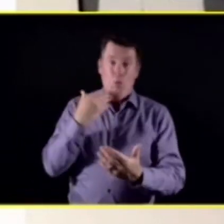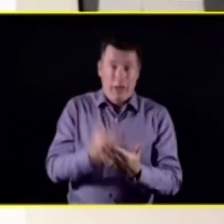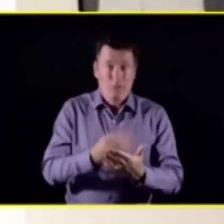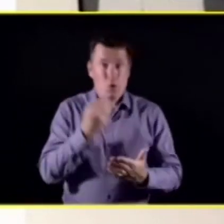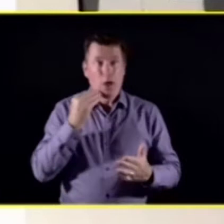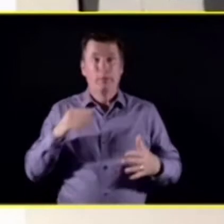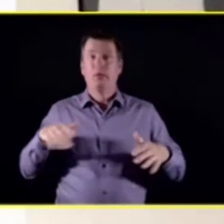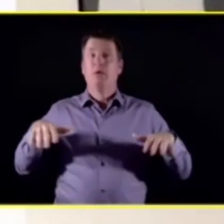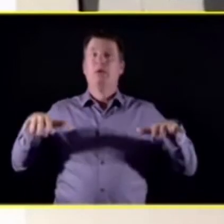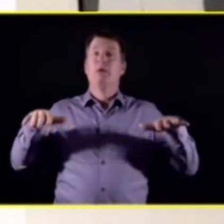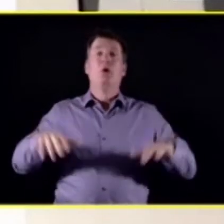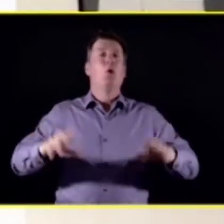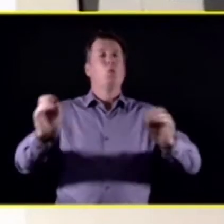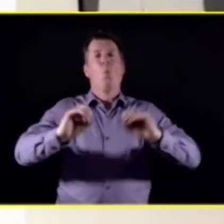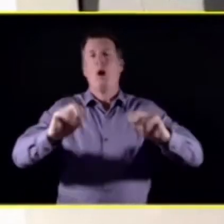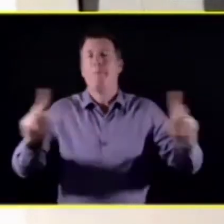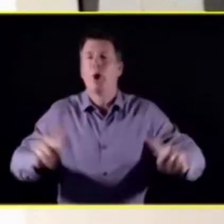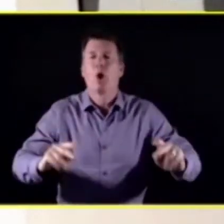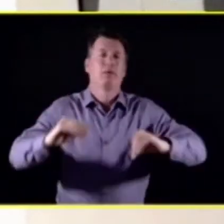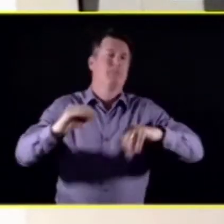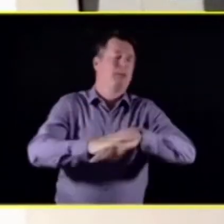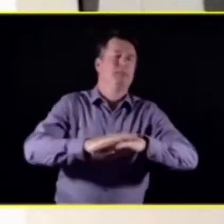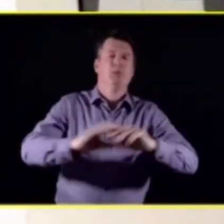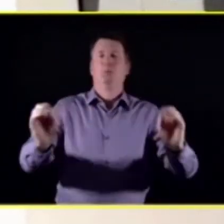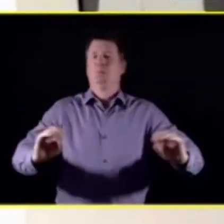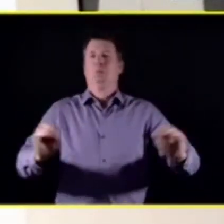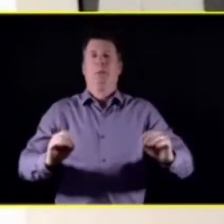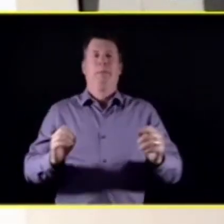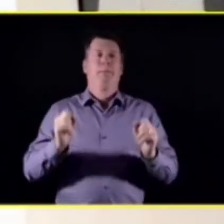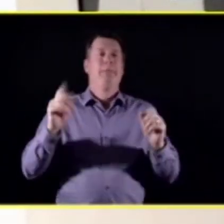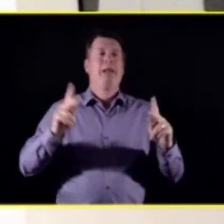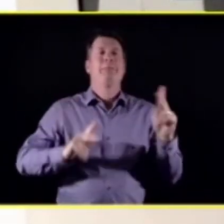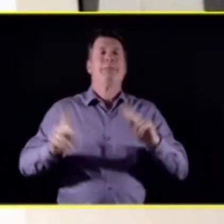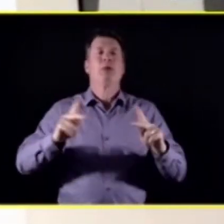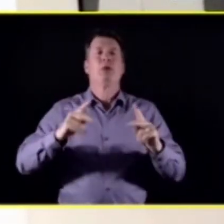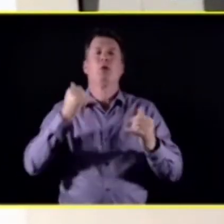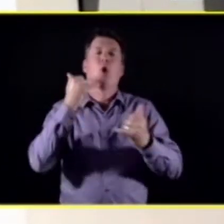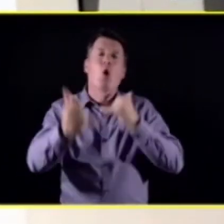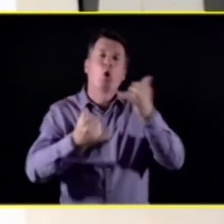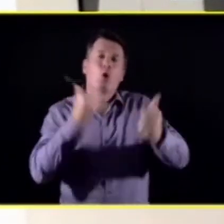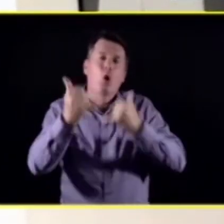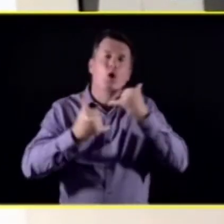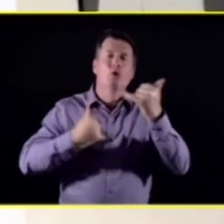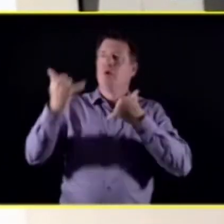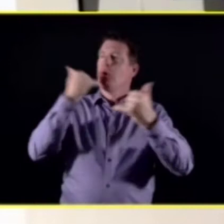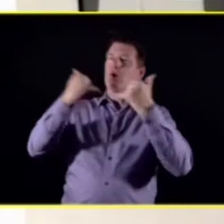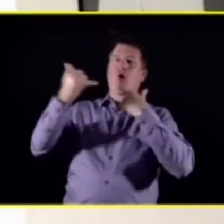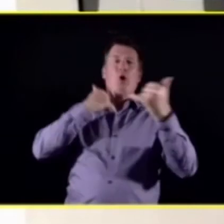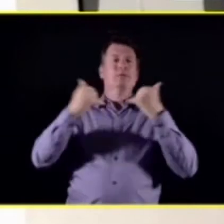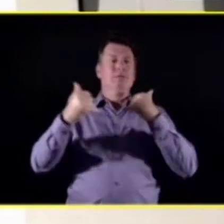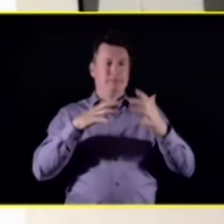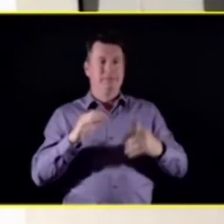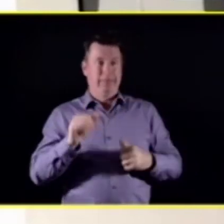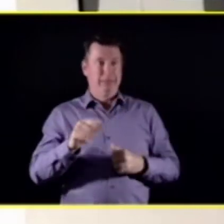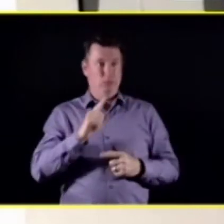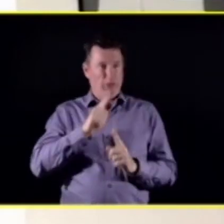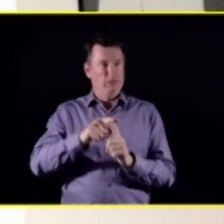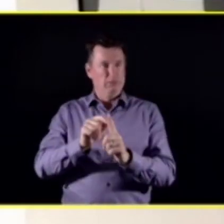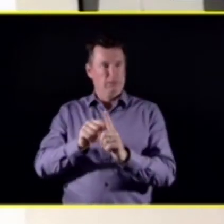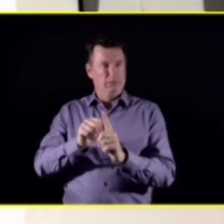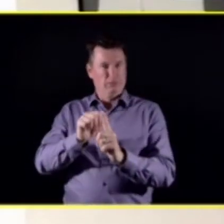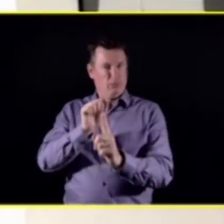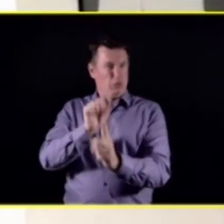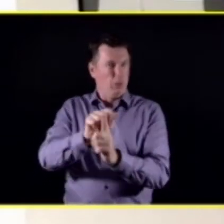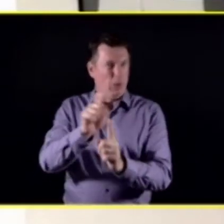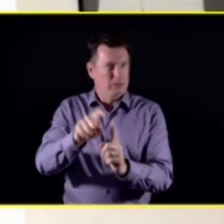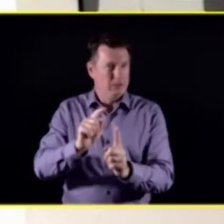parties. I was pretty... That's the question. I mean, that's the answer that Dr. Pietropoli wanted to hear. Well, I